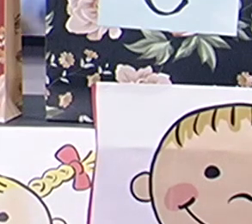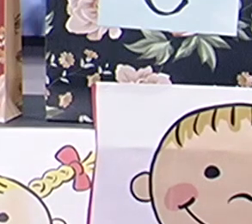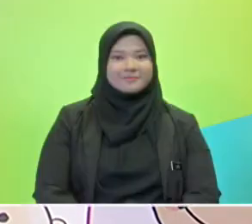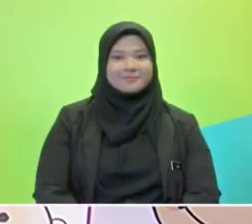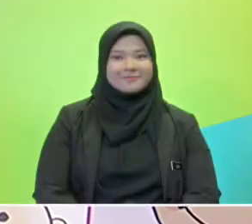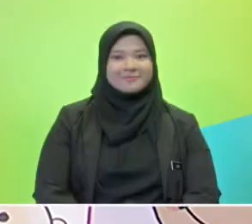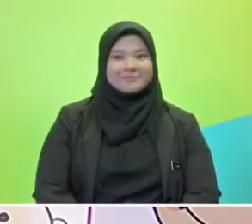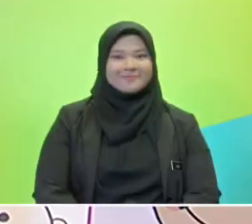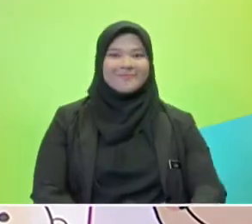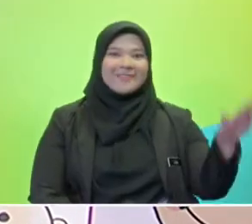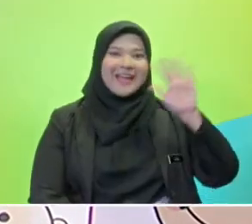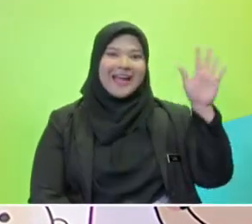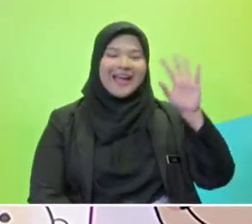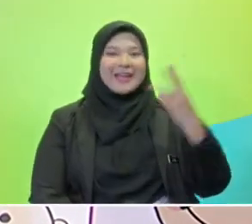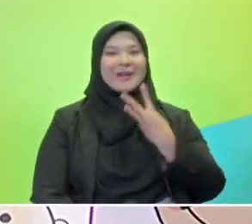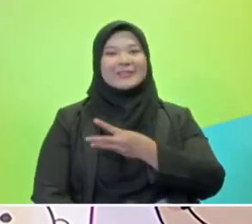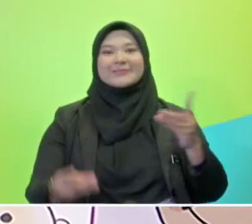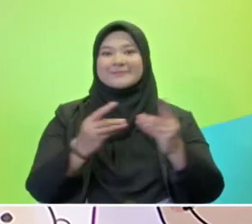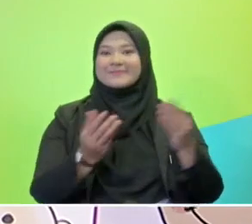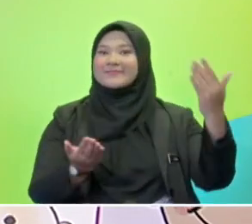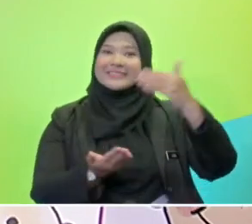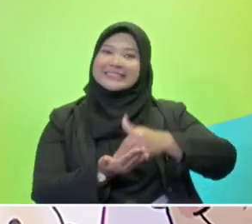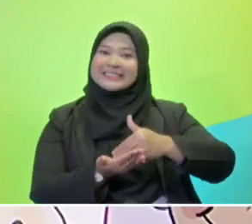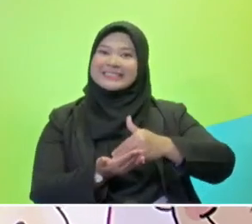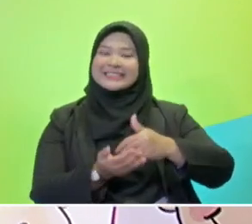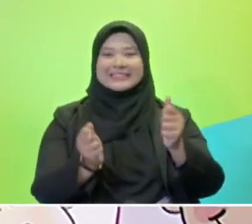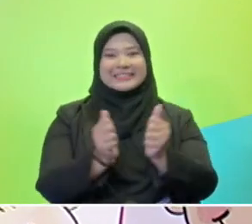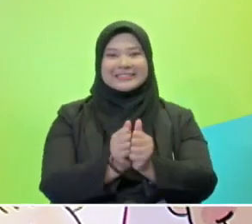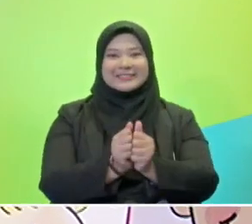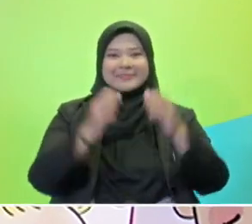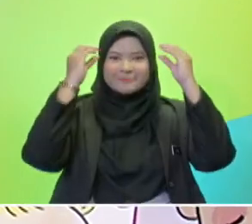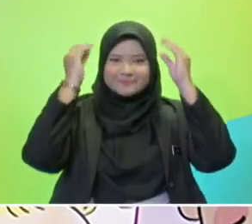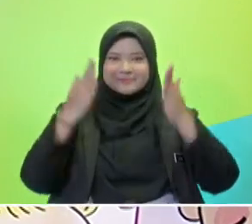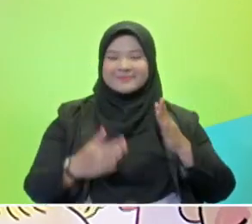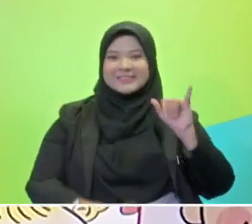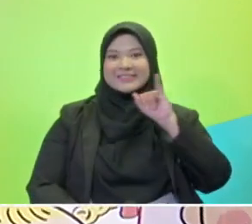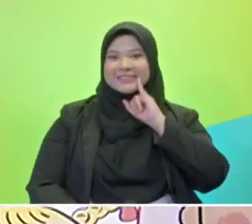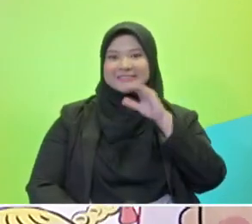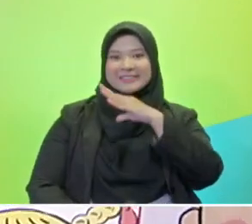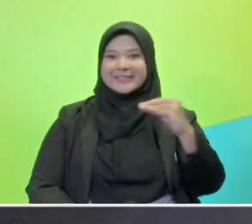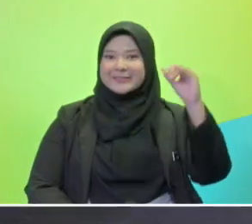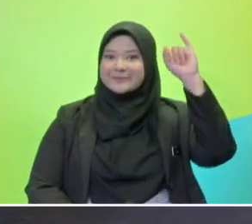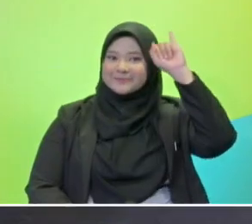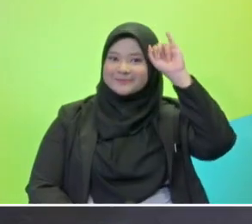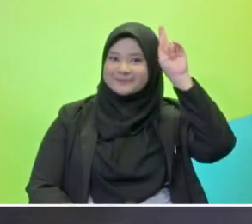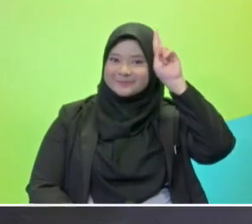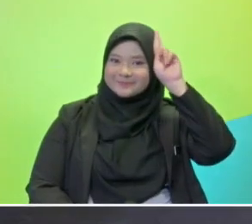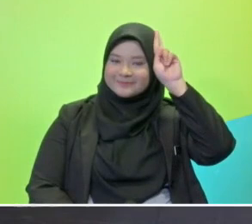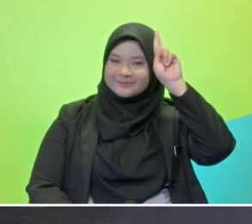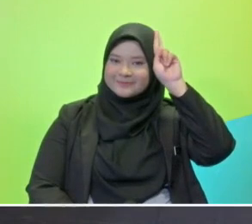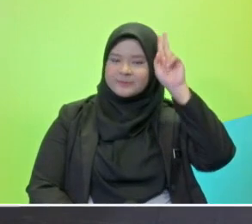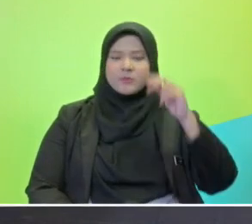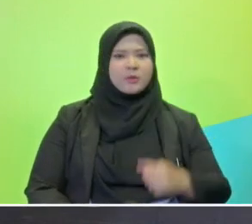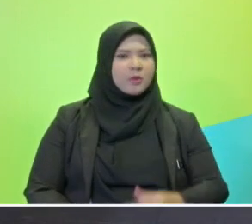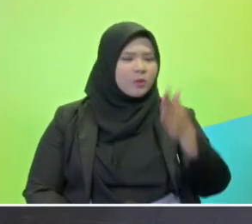This is Level 1 Slot at Didik TV KPM. Teacher Ina, why do we have so many bags here? Wow, it's called the